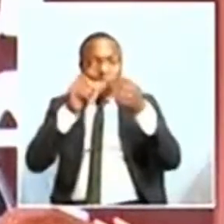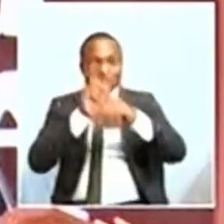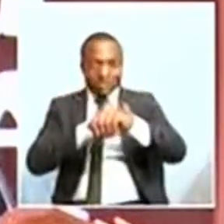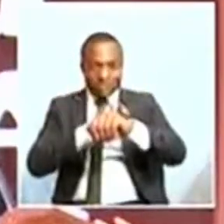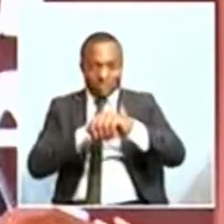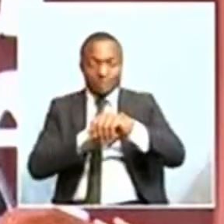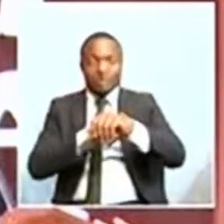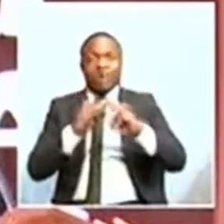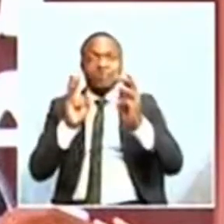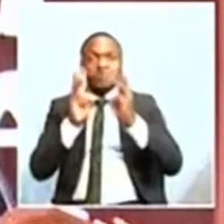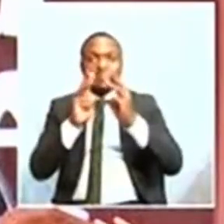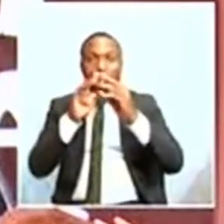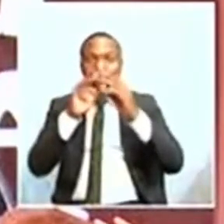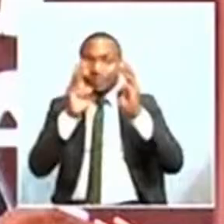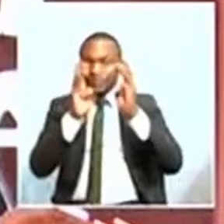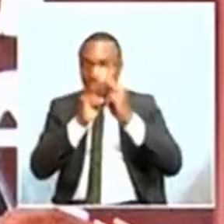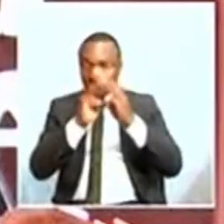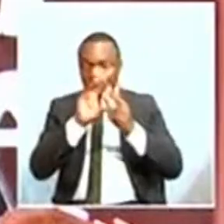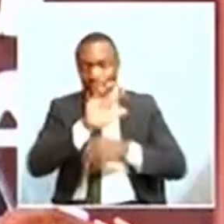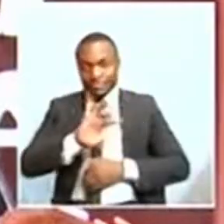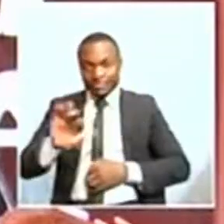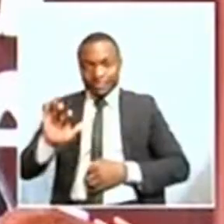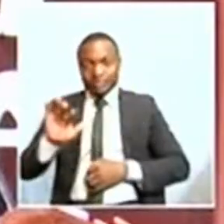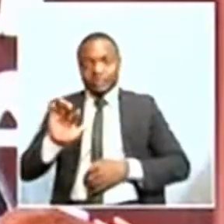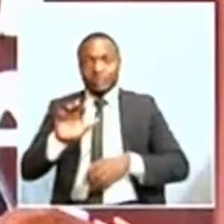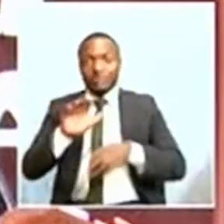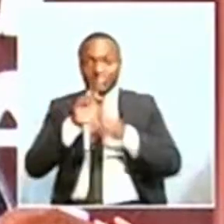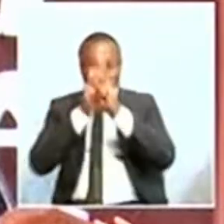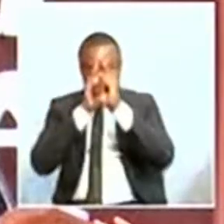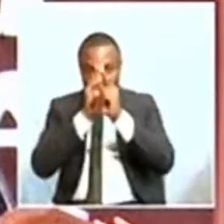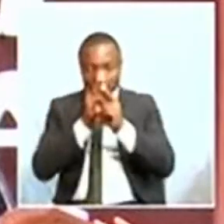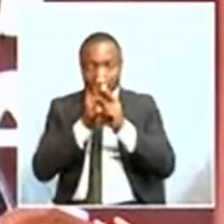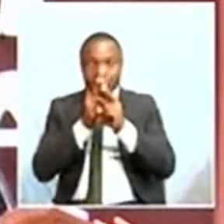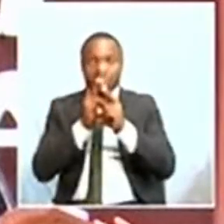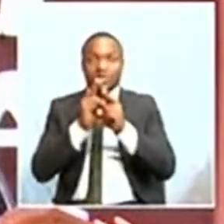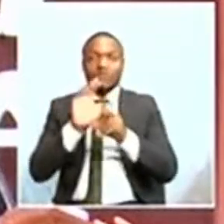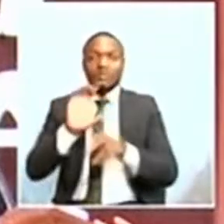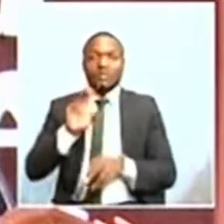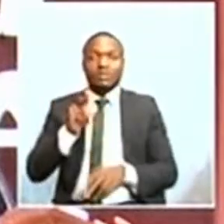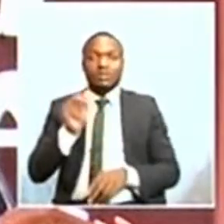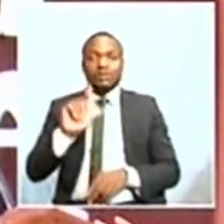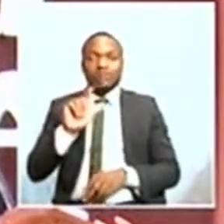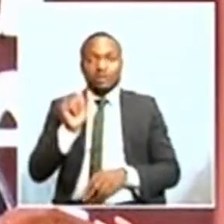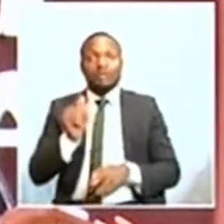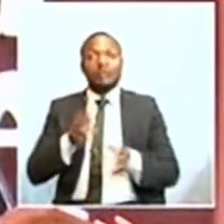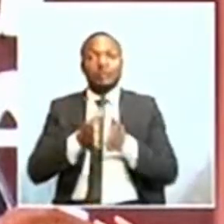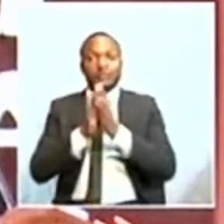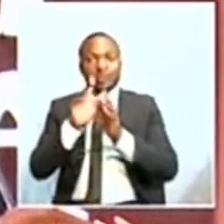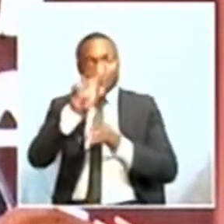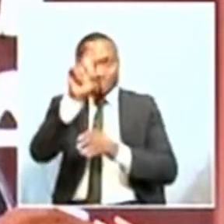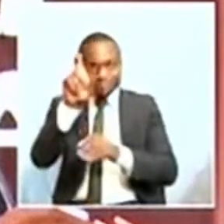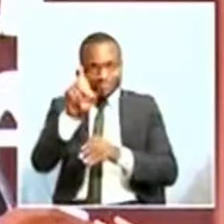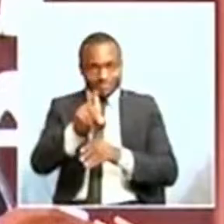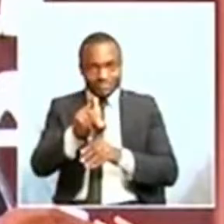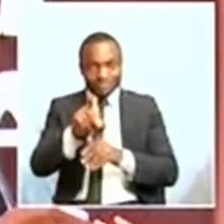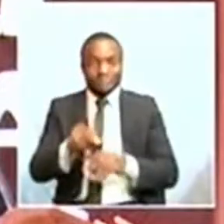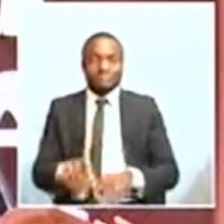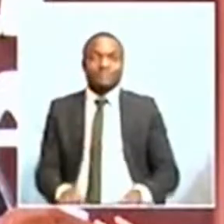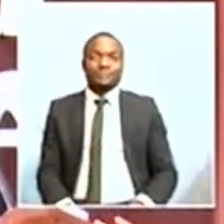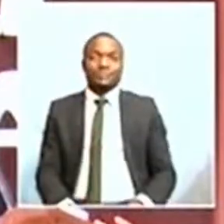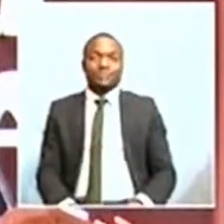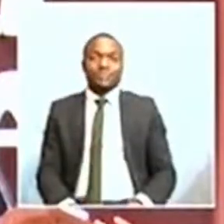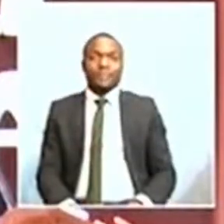going on break, we had Mr. Paul Chala Chipili, Member of Parliament, on the floor, who was making a